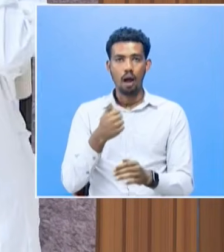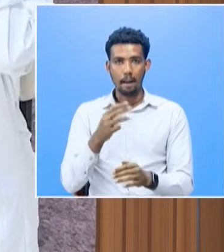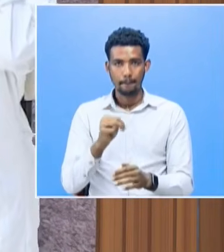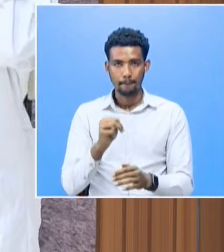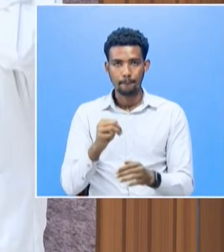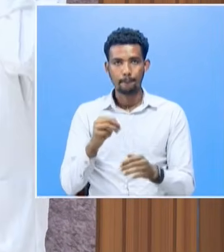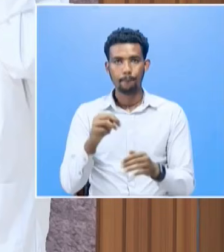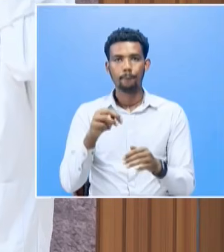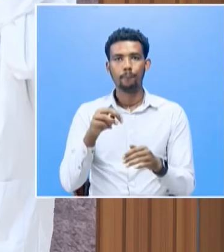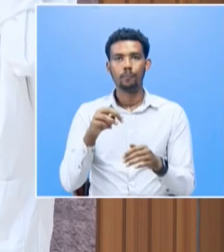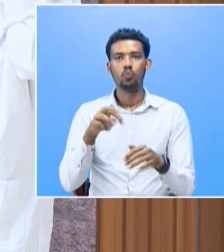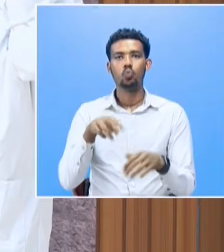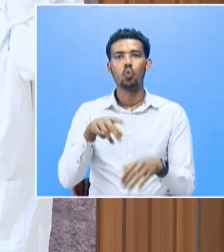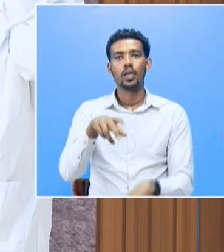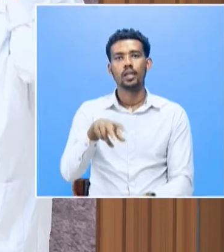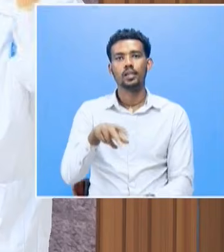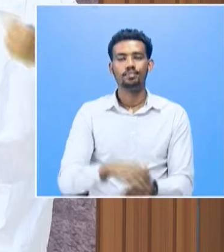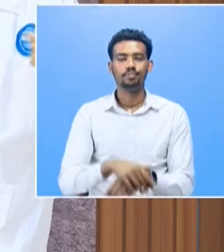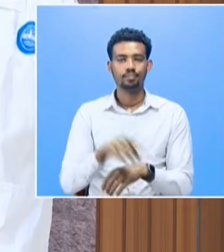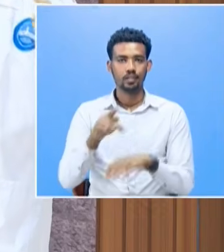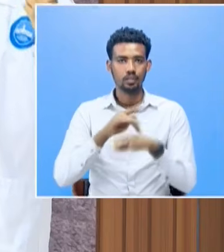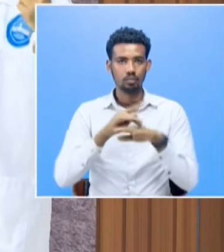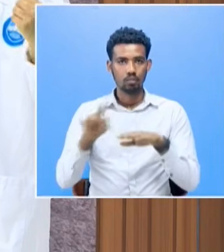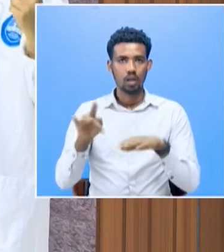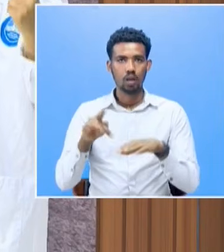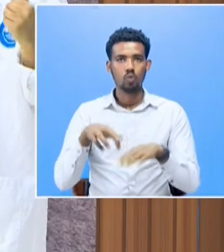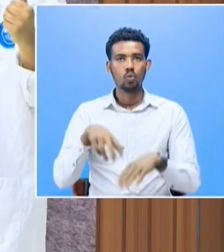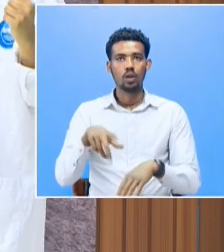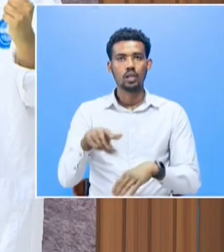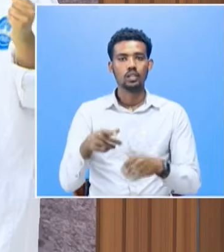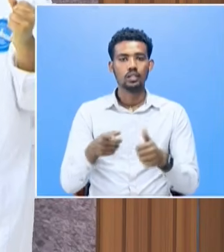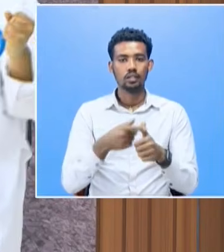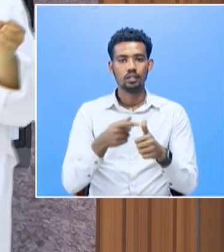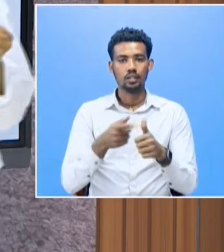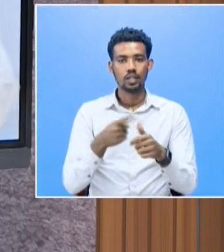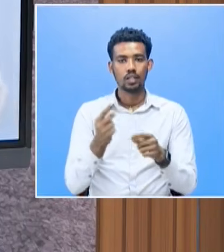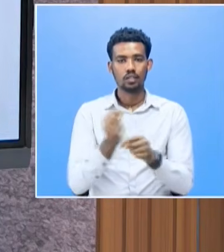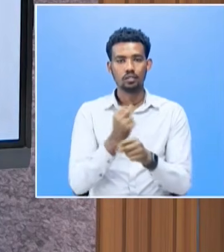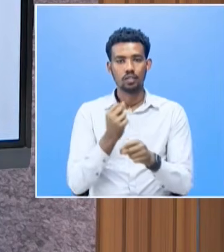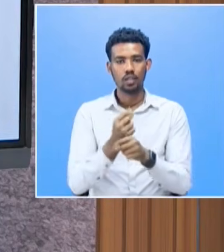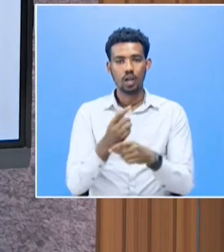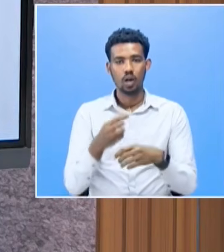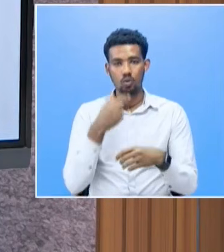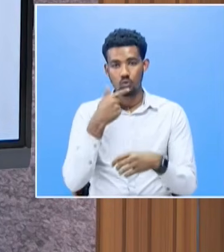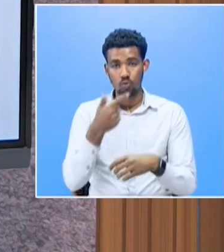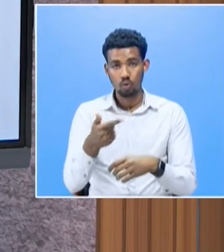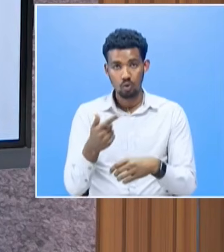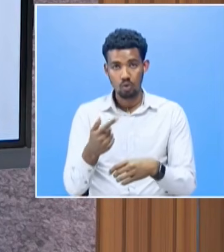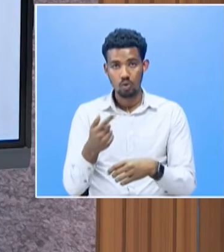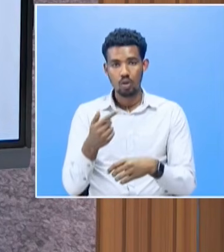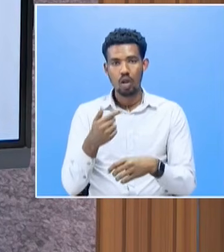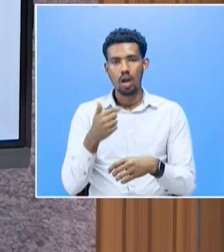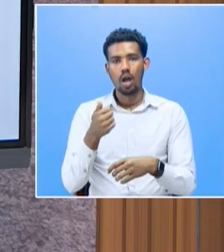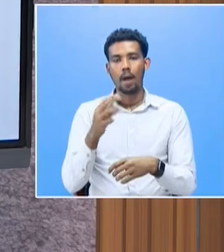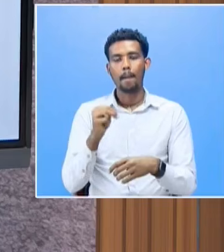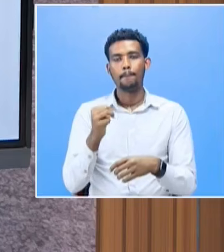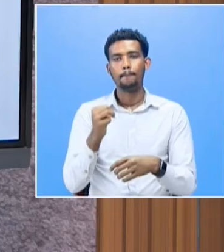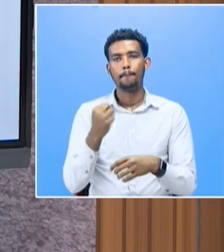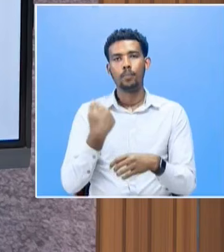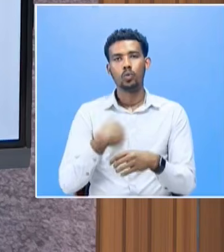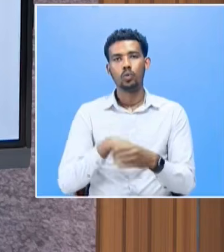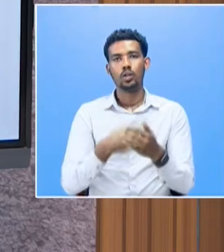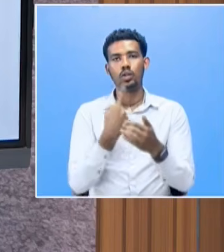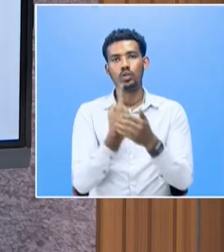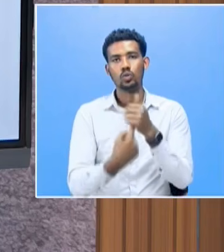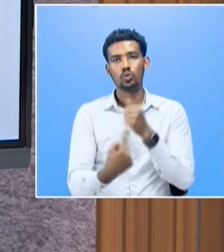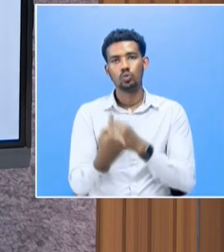walking. She blank walking. In the first activity, I told you already, am only used for what? Here